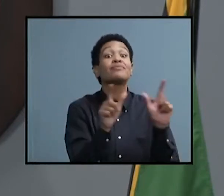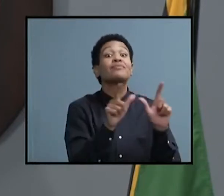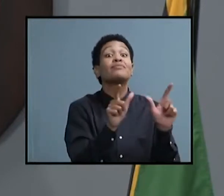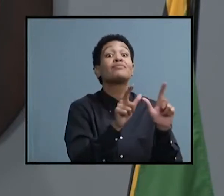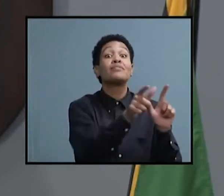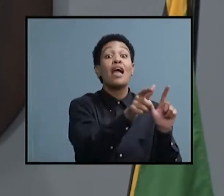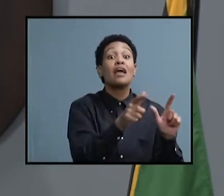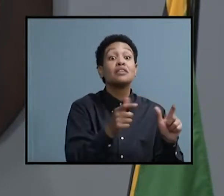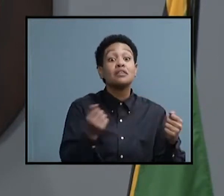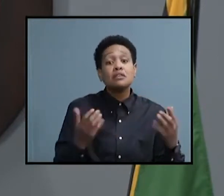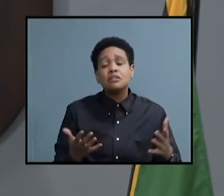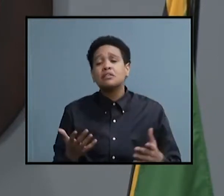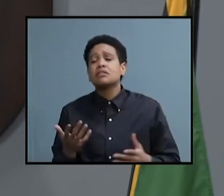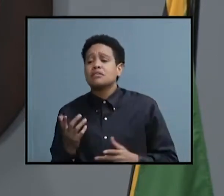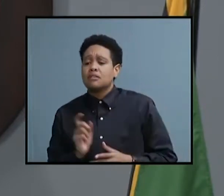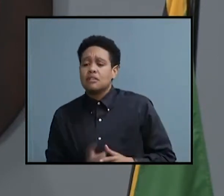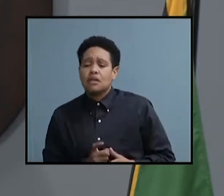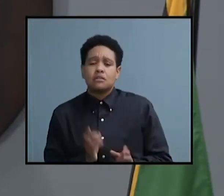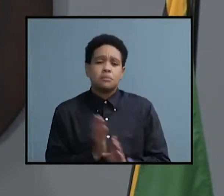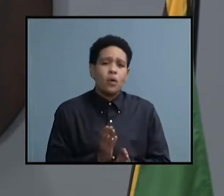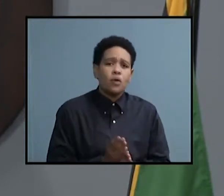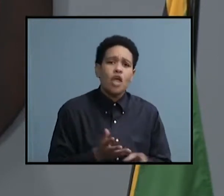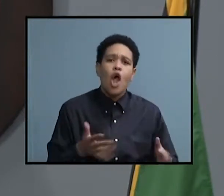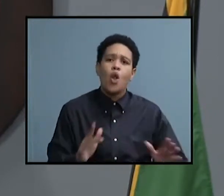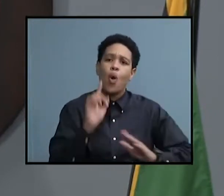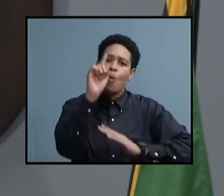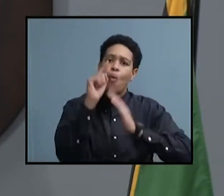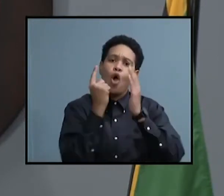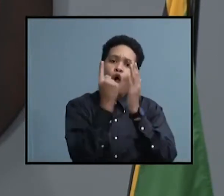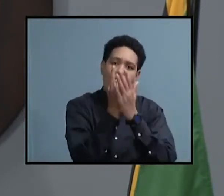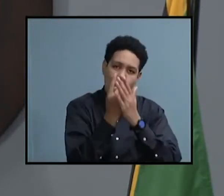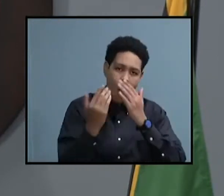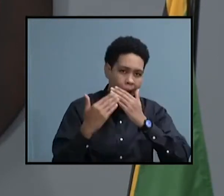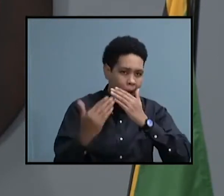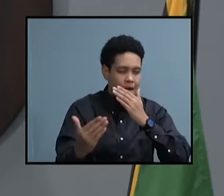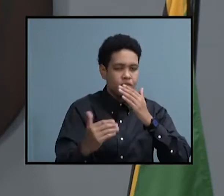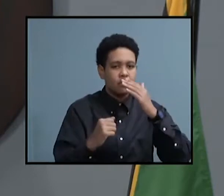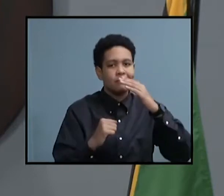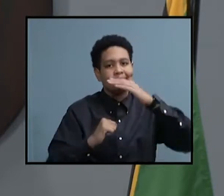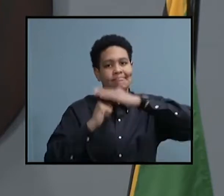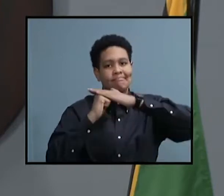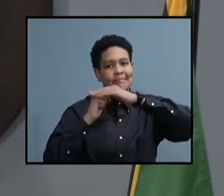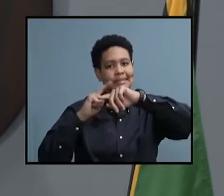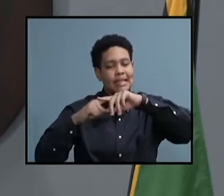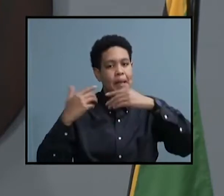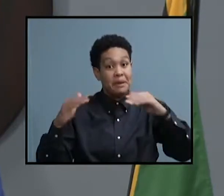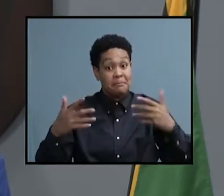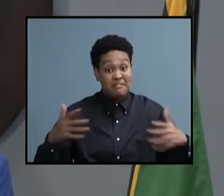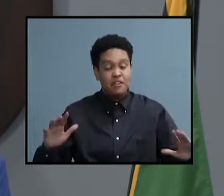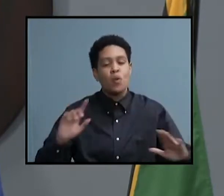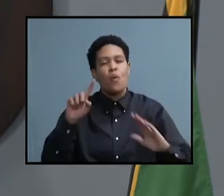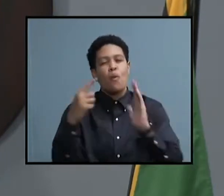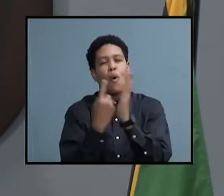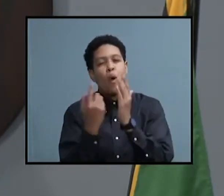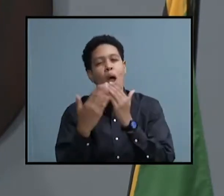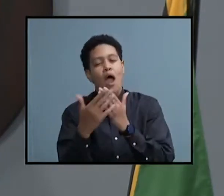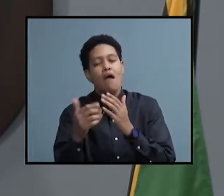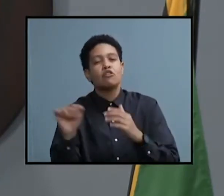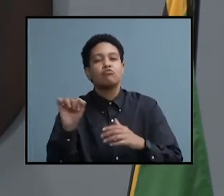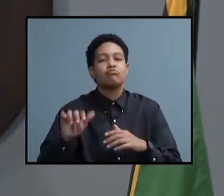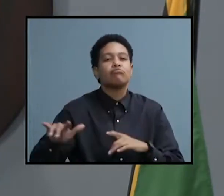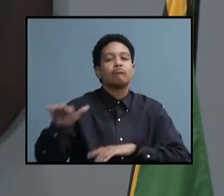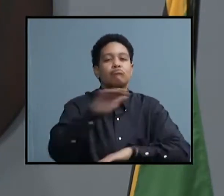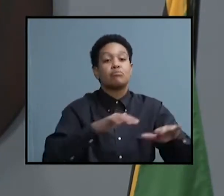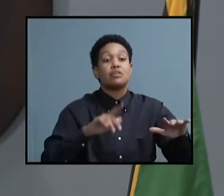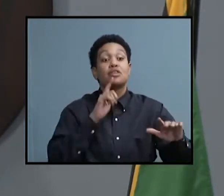end of the curfew, that is between 9 p.m. and 10 p.m. until June 14th, 2020, and between 10 p.m.